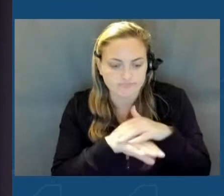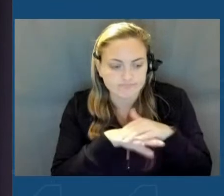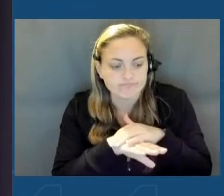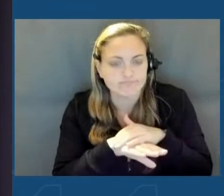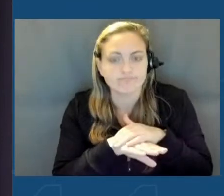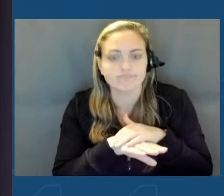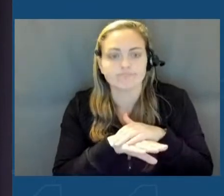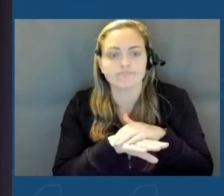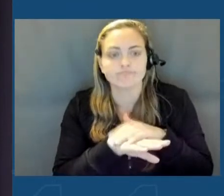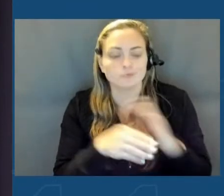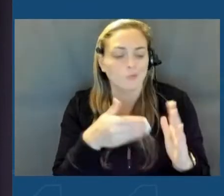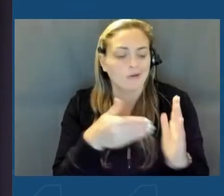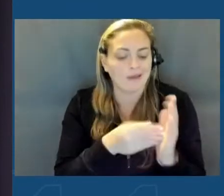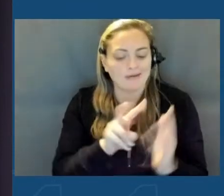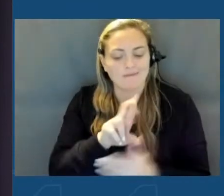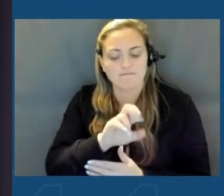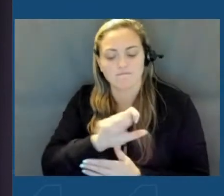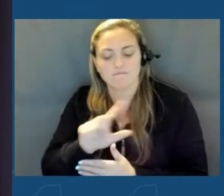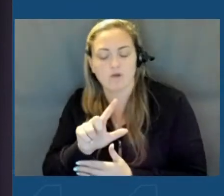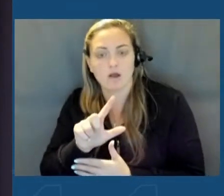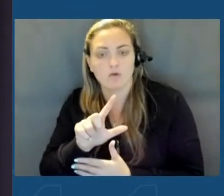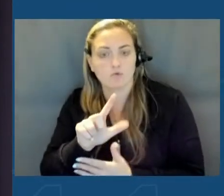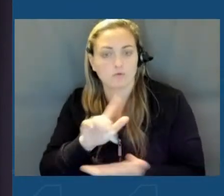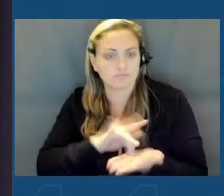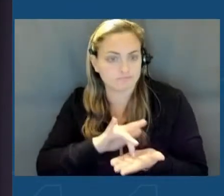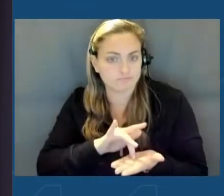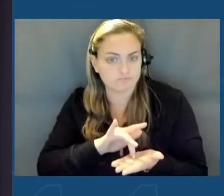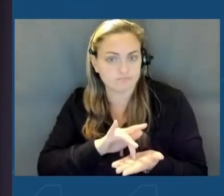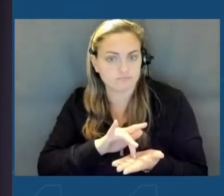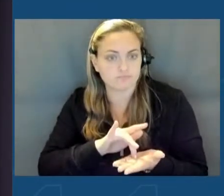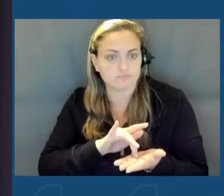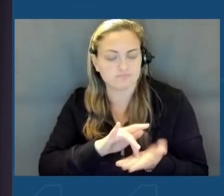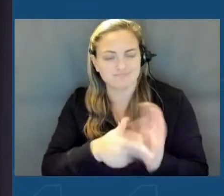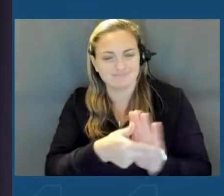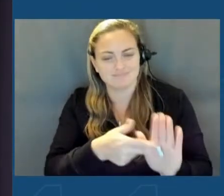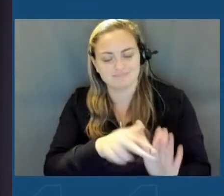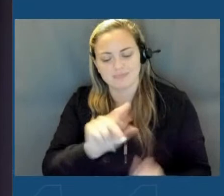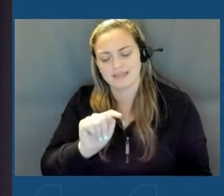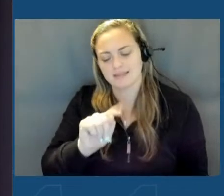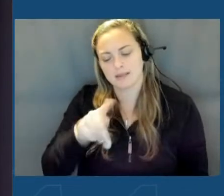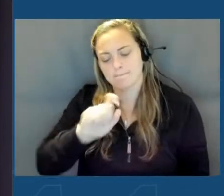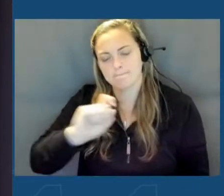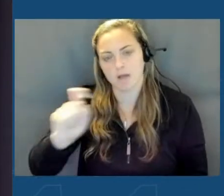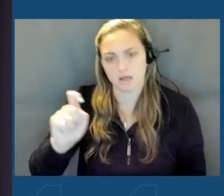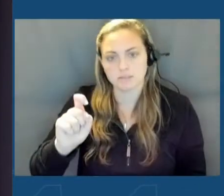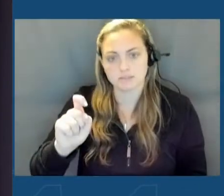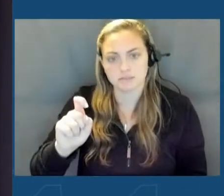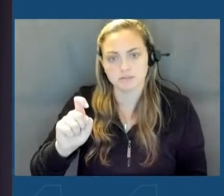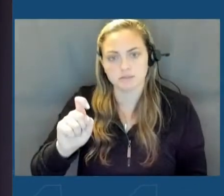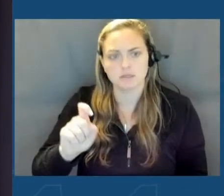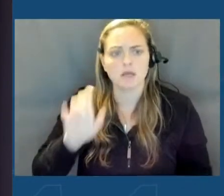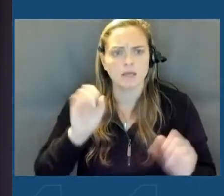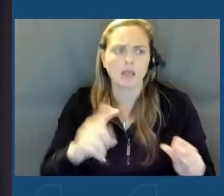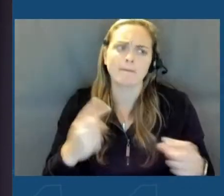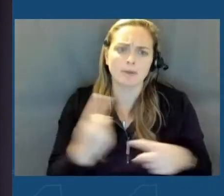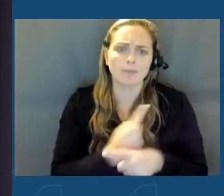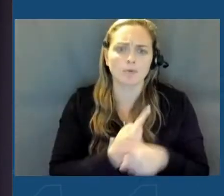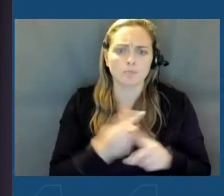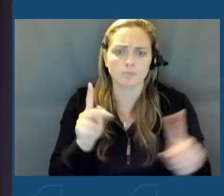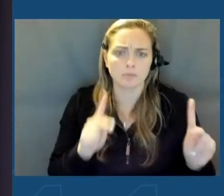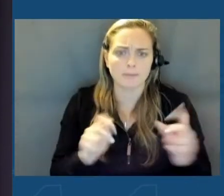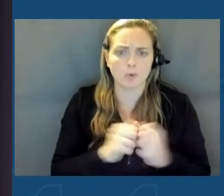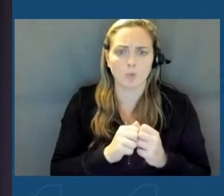an antiviral drug. The trade name is TPOXX, which can be appropriate for people with